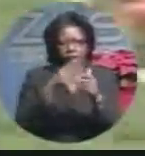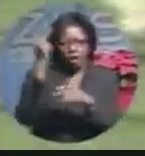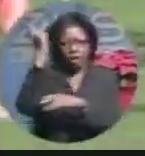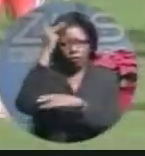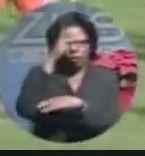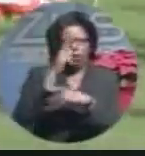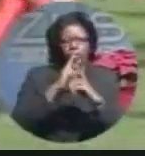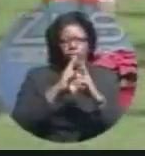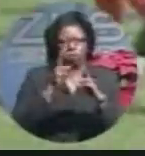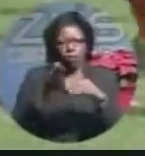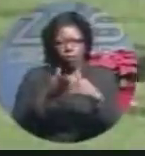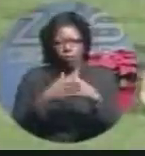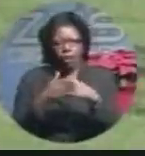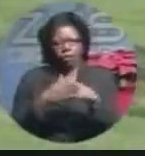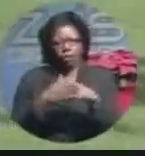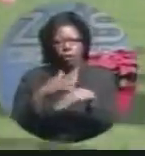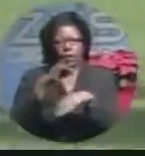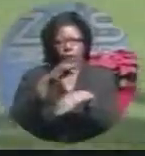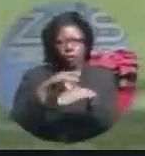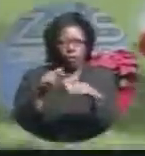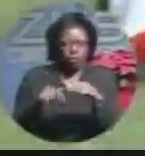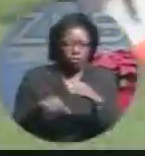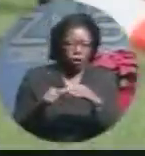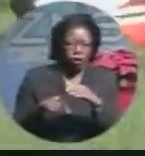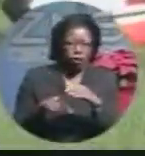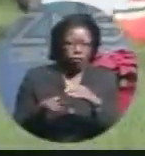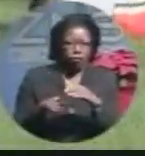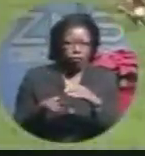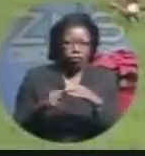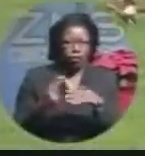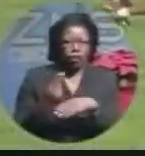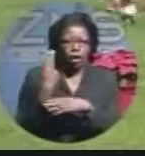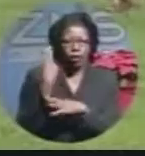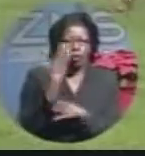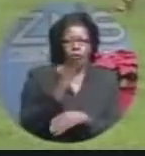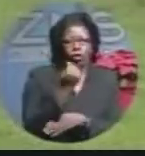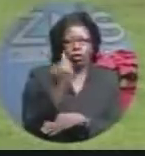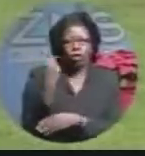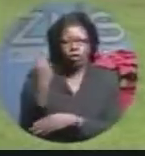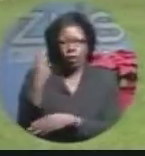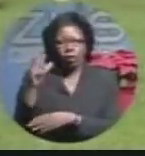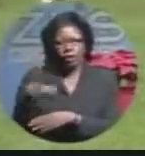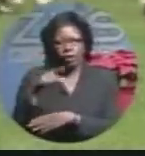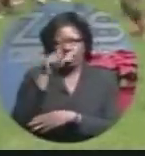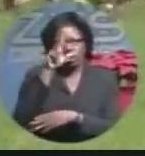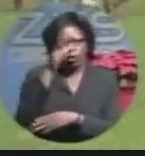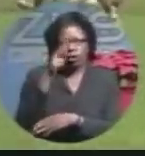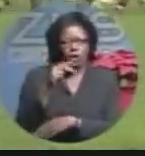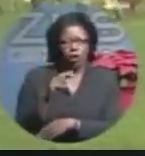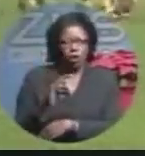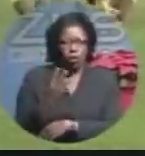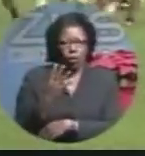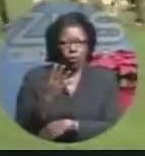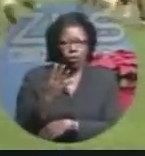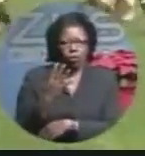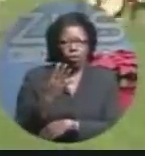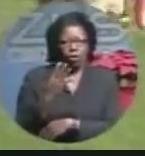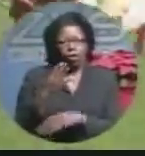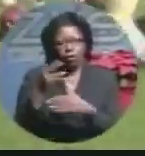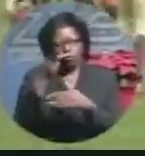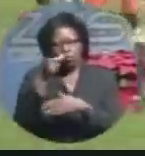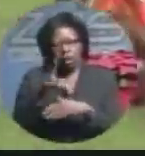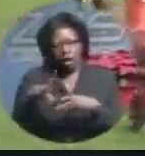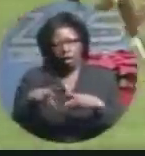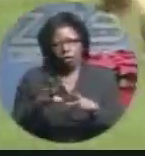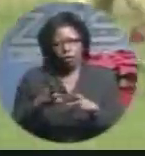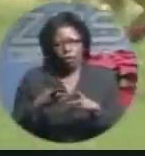would respond with a pair of touchdowns by Charles Edwards. They went up 14-12 late in the third quarter. Midway through the fourth, though, Jamal